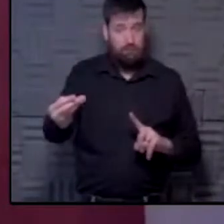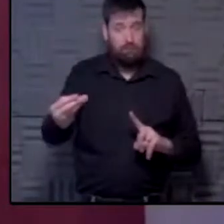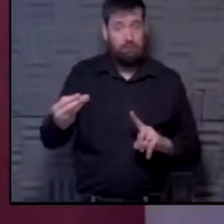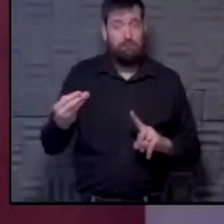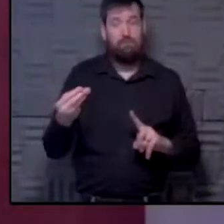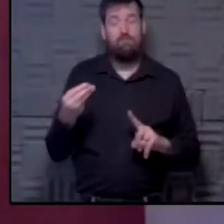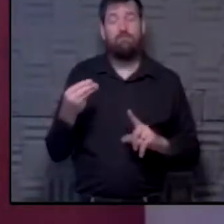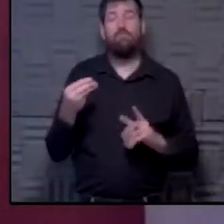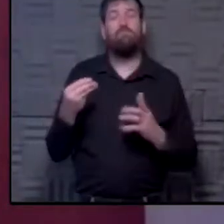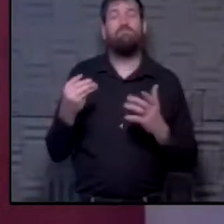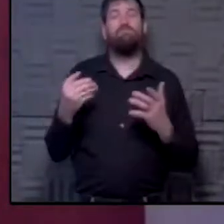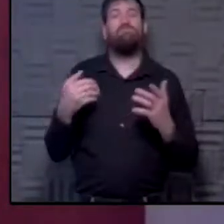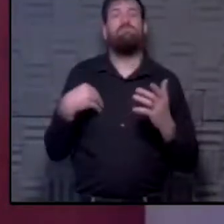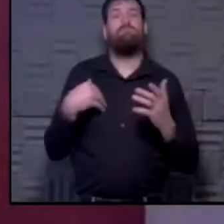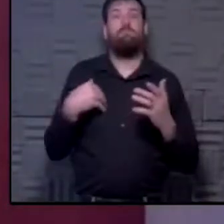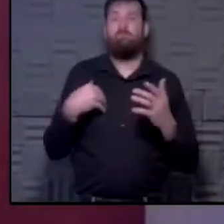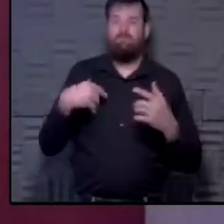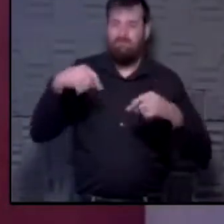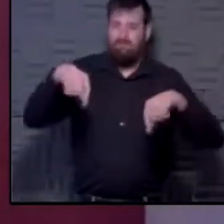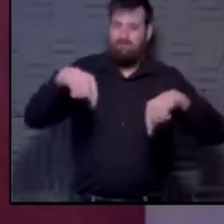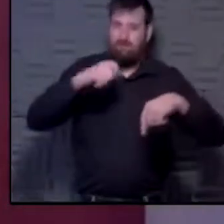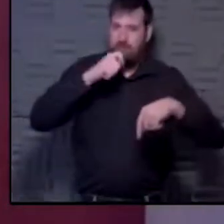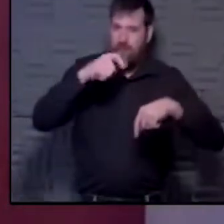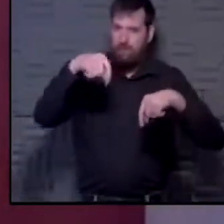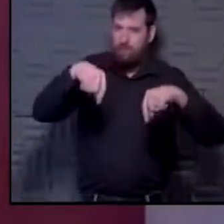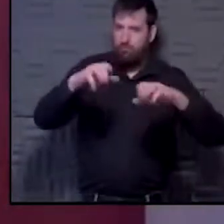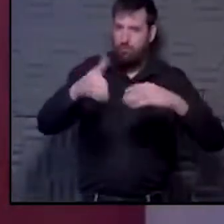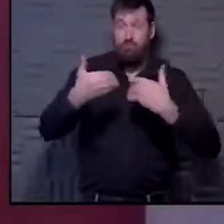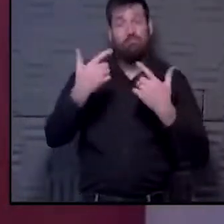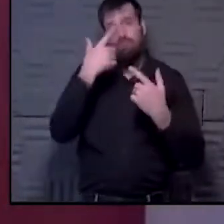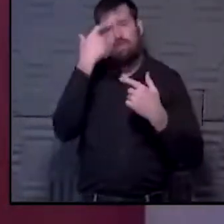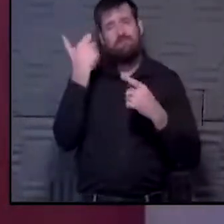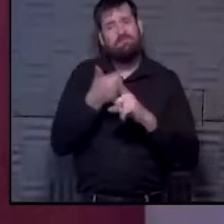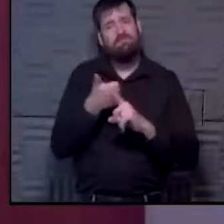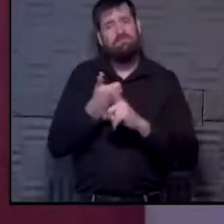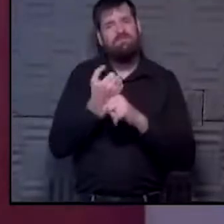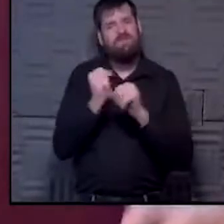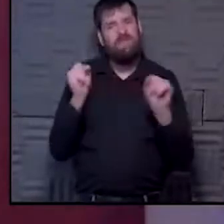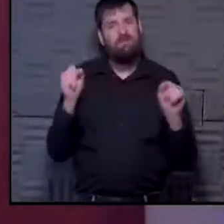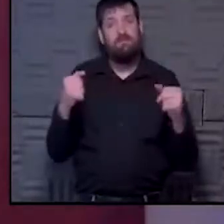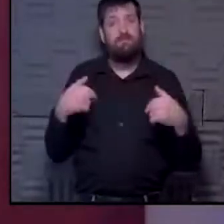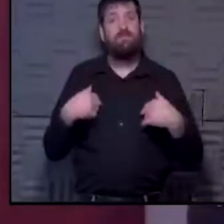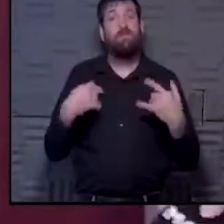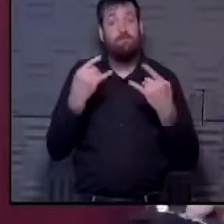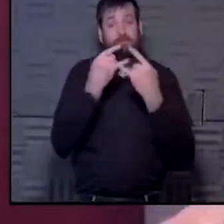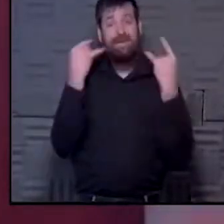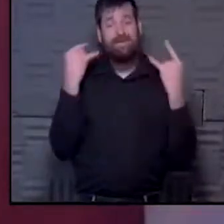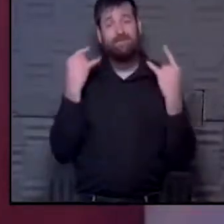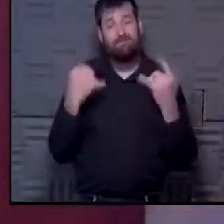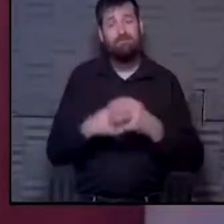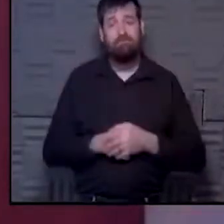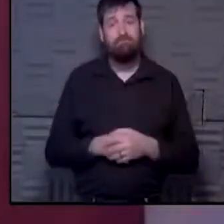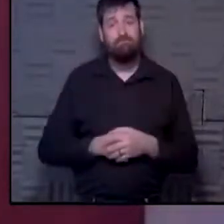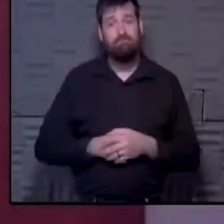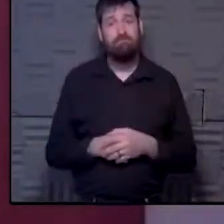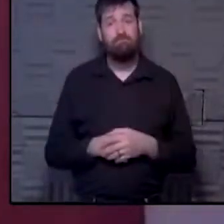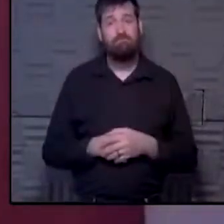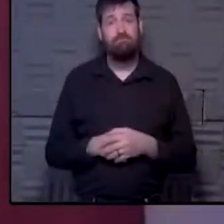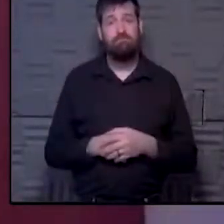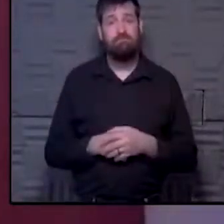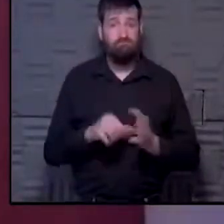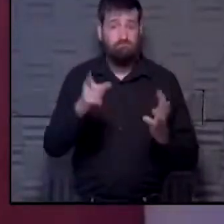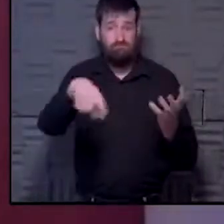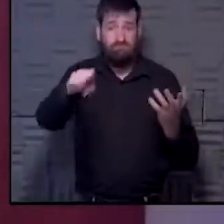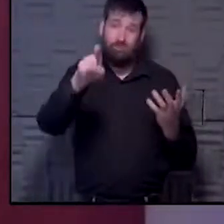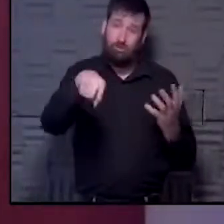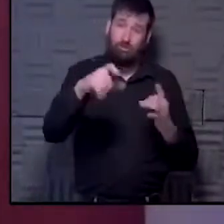am somewhere other than in this room, which is safe, I wear the mask. And you ought